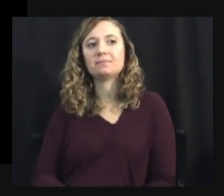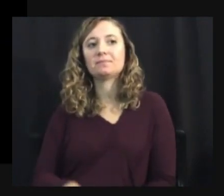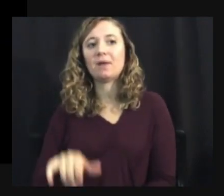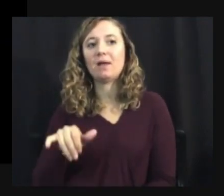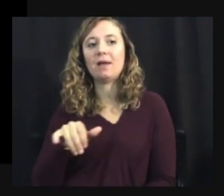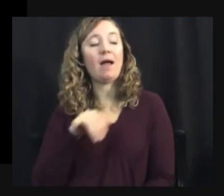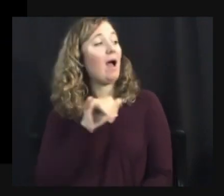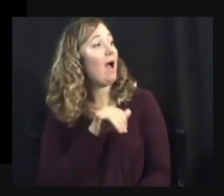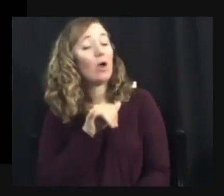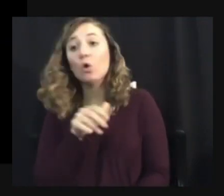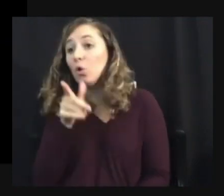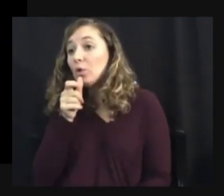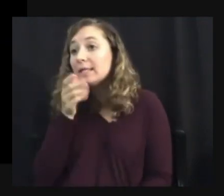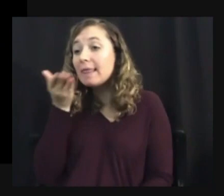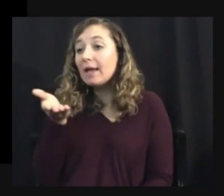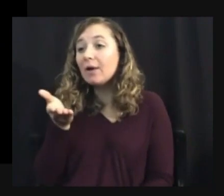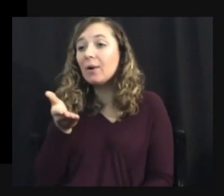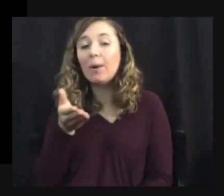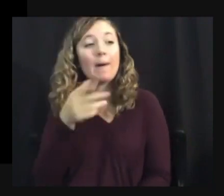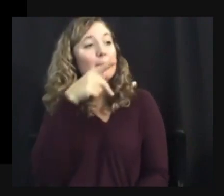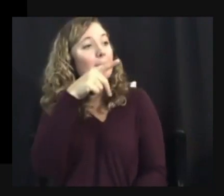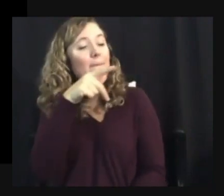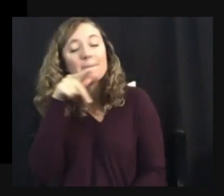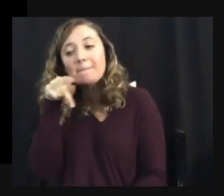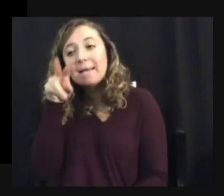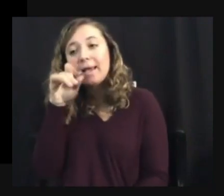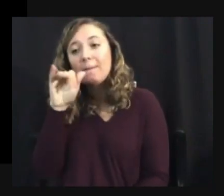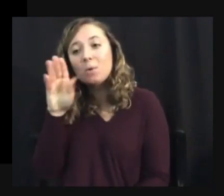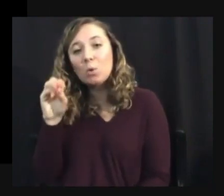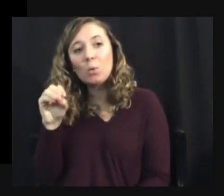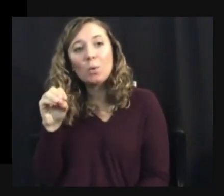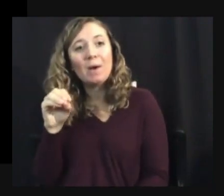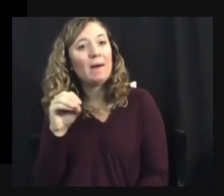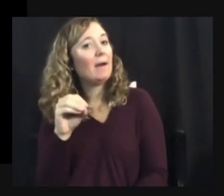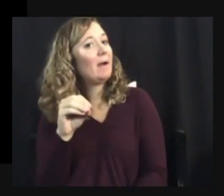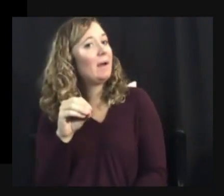Who's there? Peekaboo!